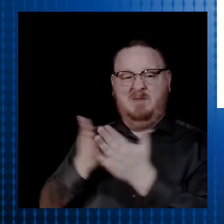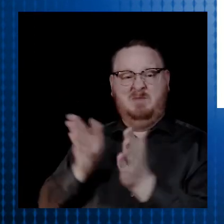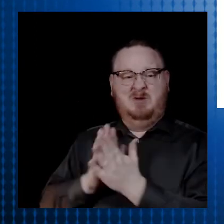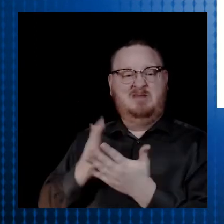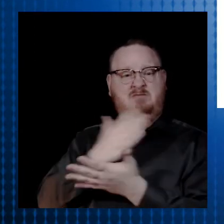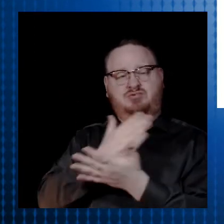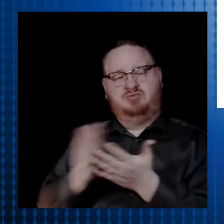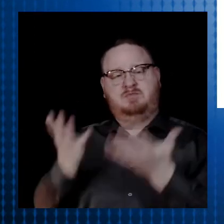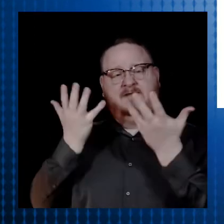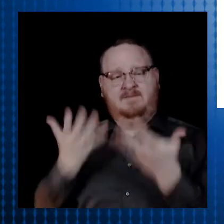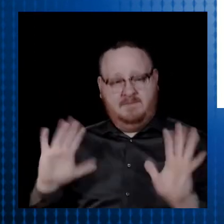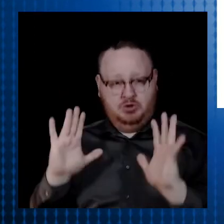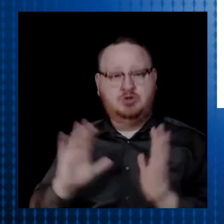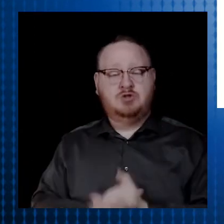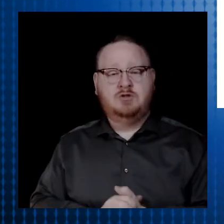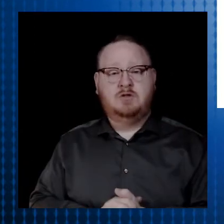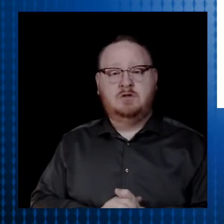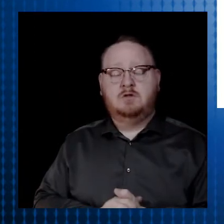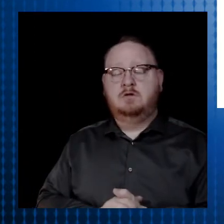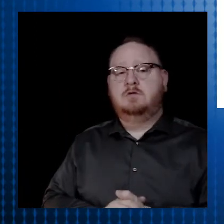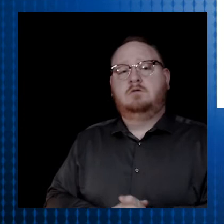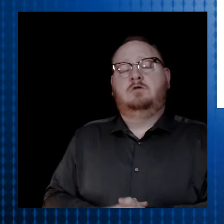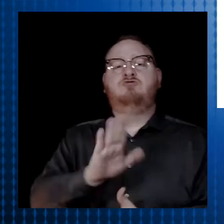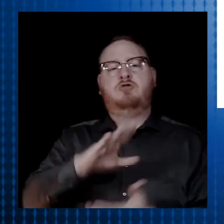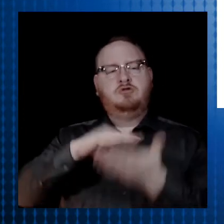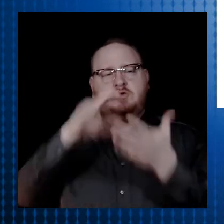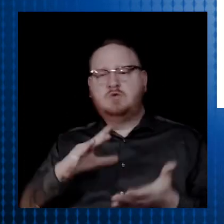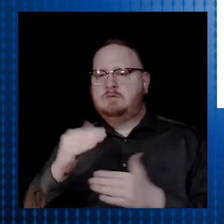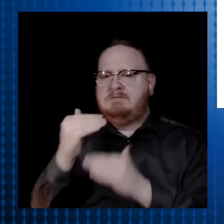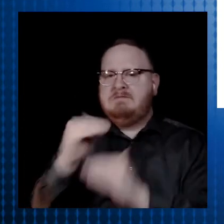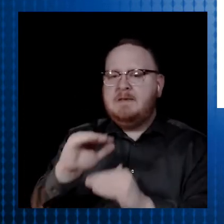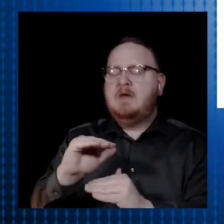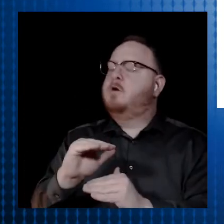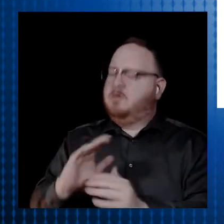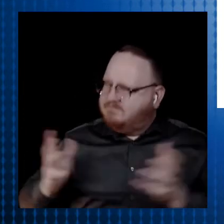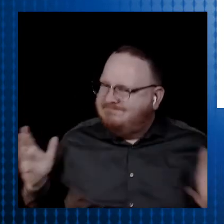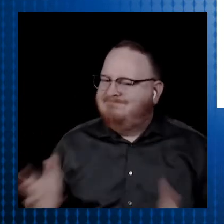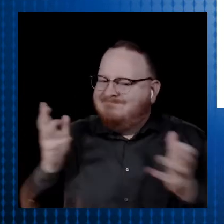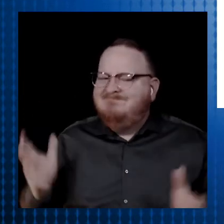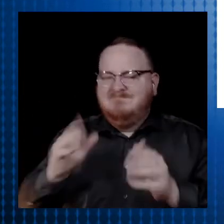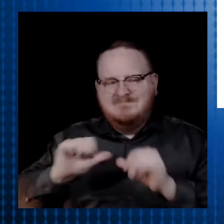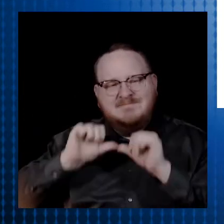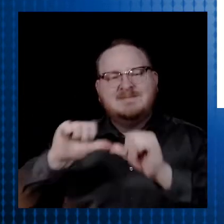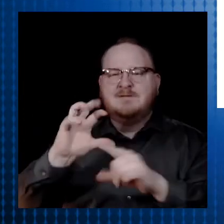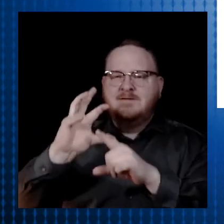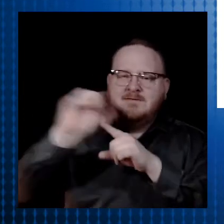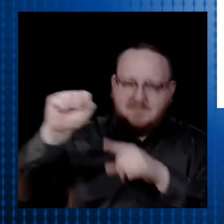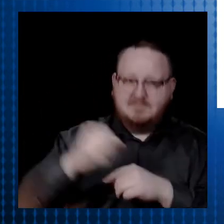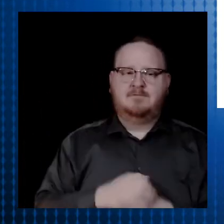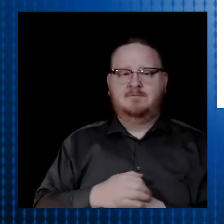This superstar pushes the limits of her students' ability to learn the basics and moves them to the next level of